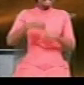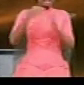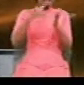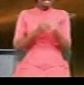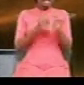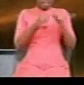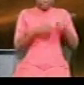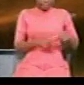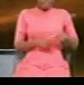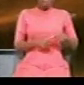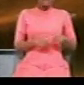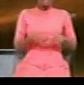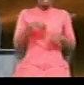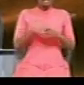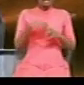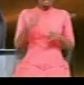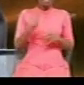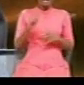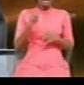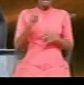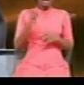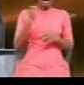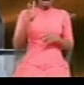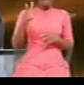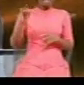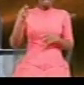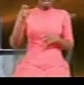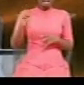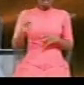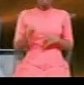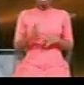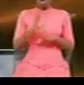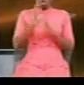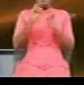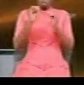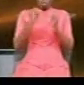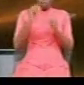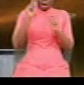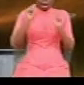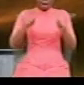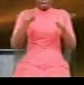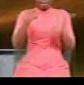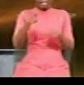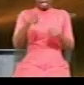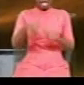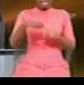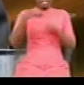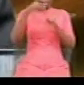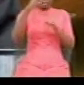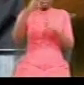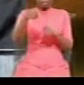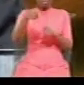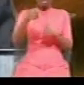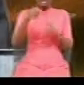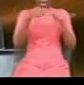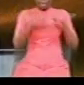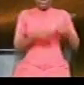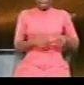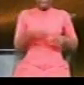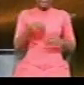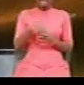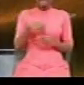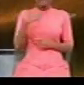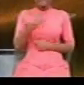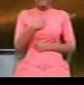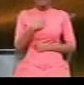it abide in the vine, so no more can ye, except ye